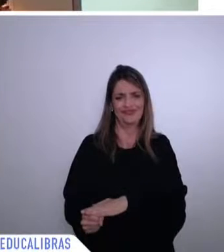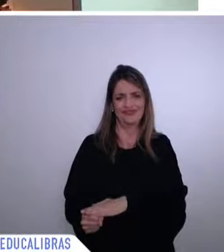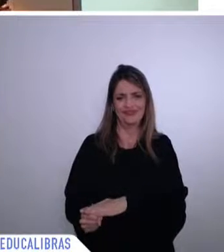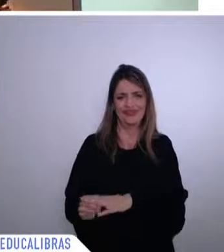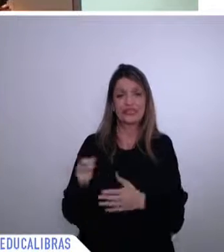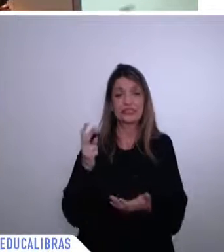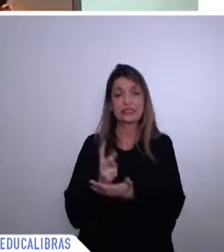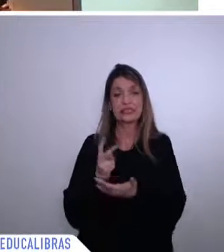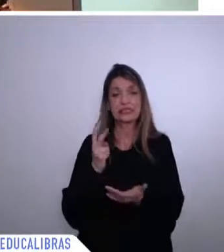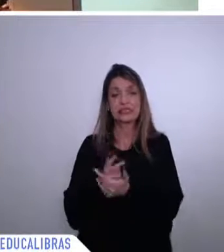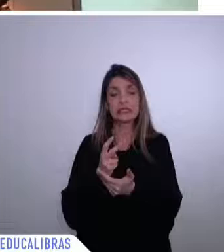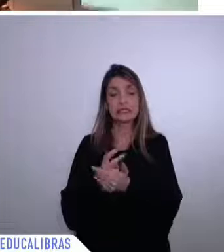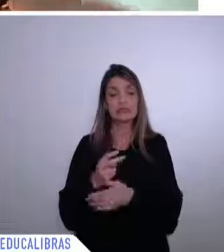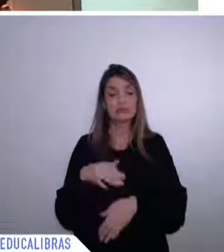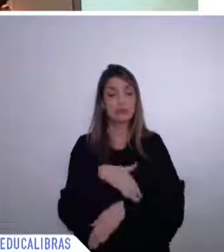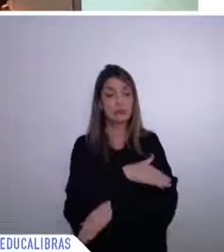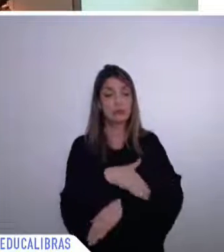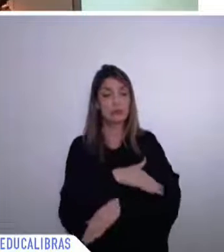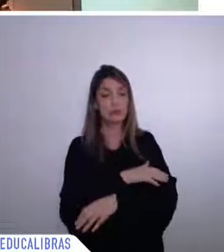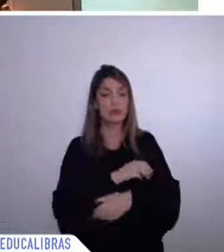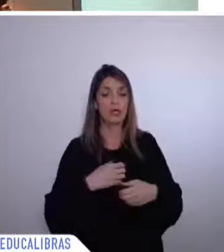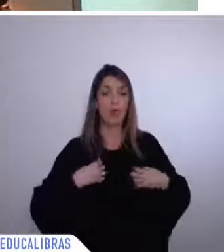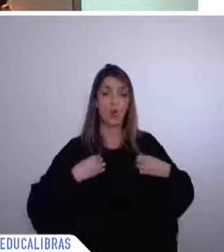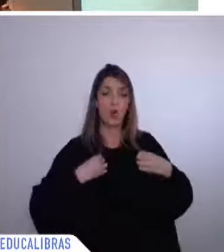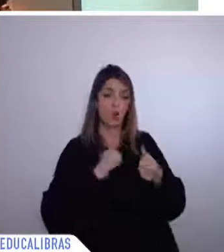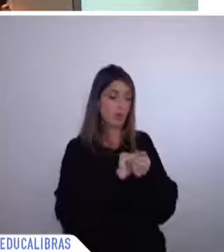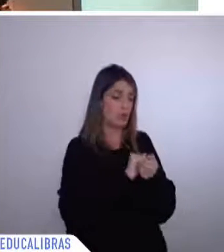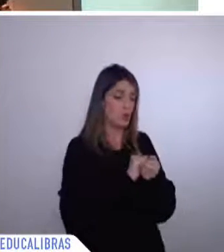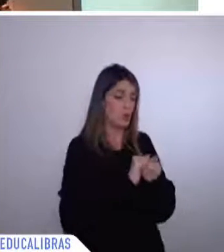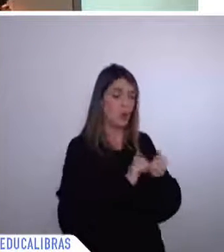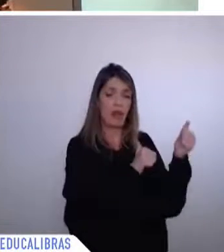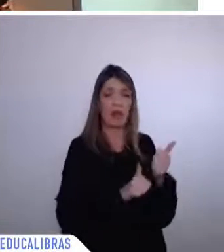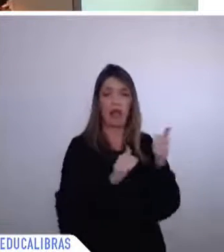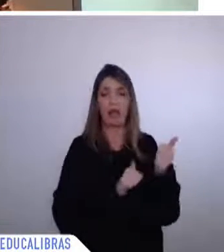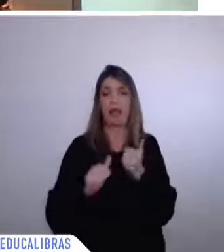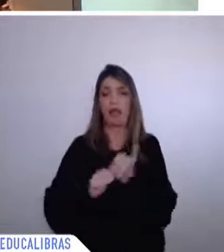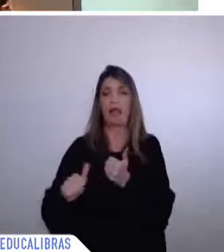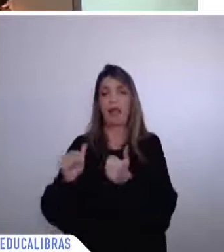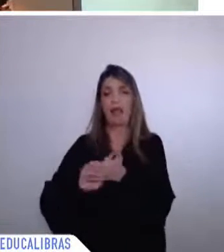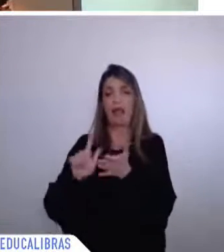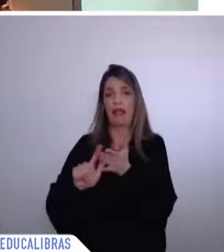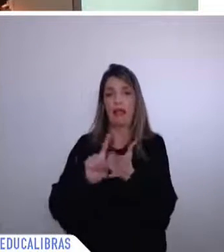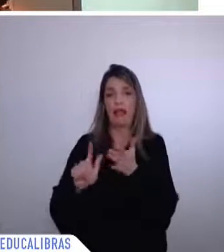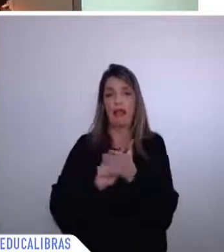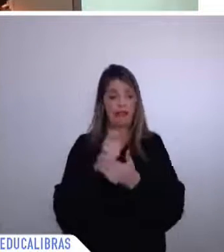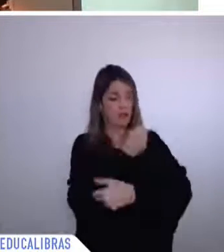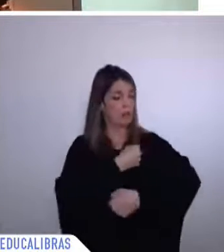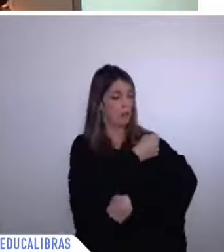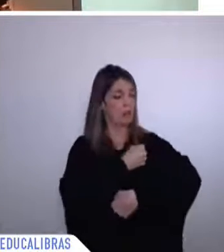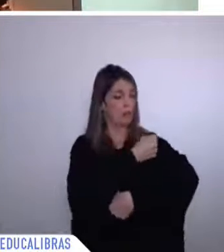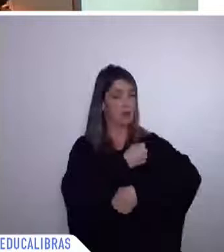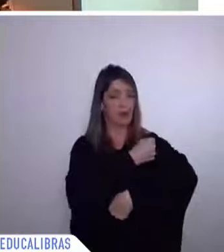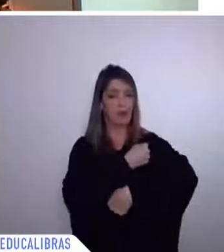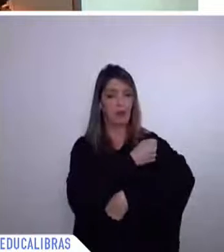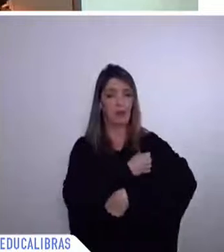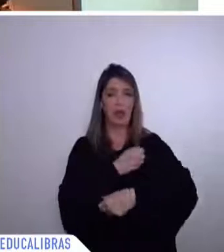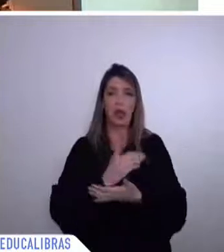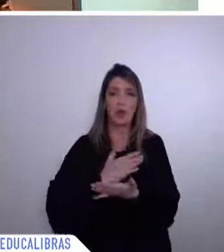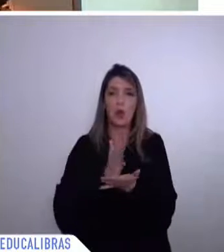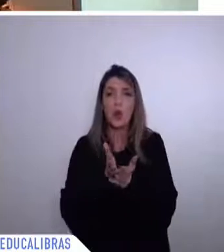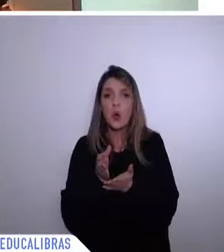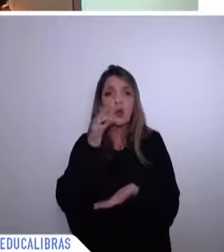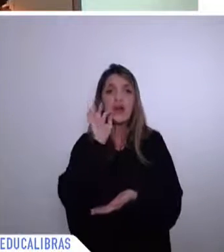could have been part in this work environment. Today, these